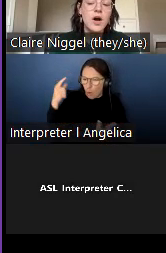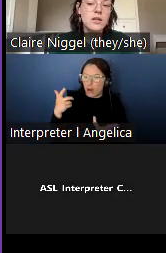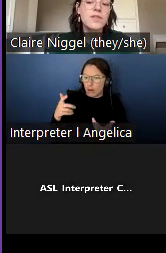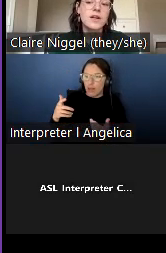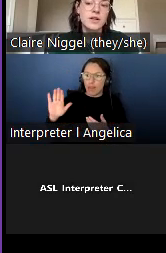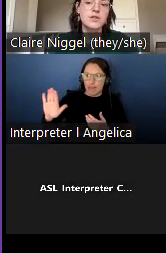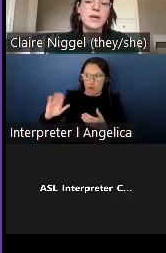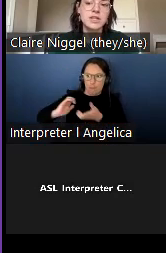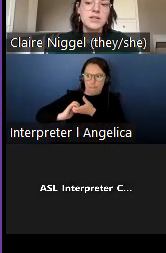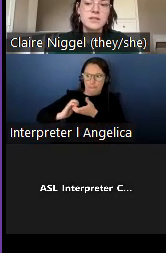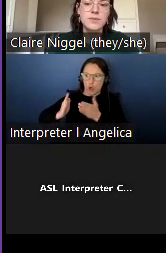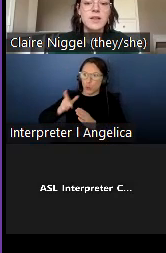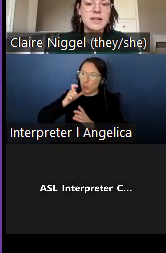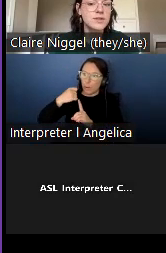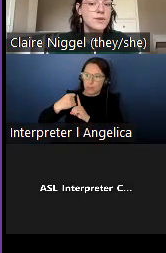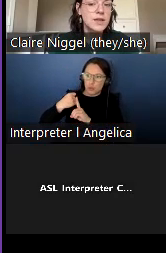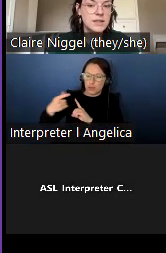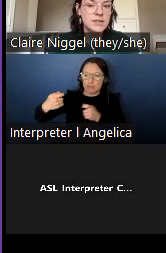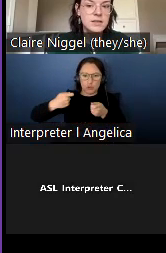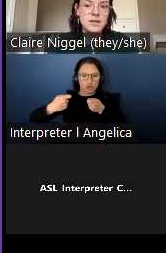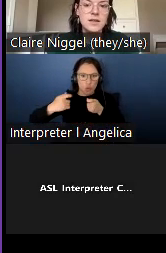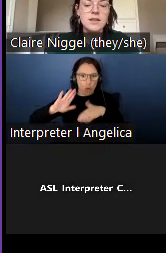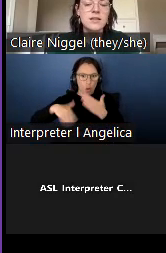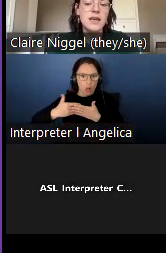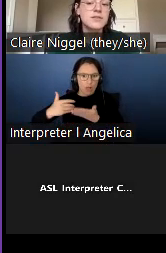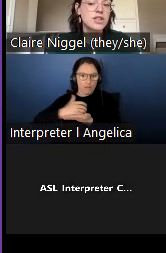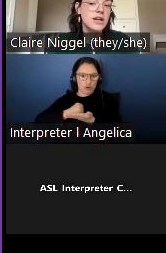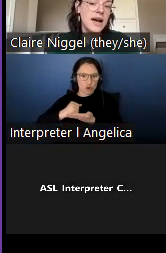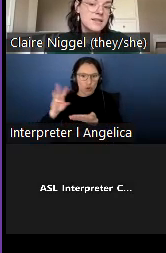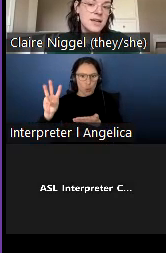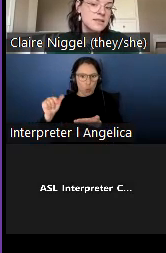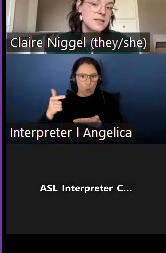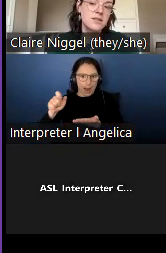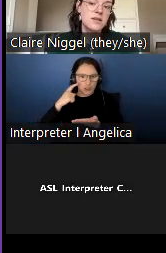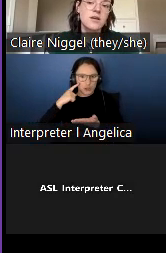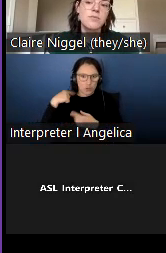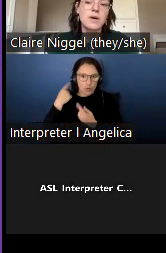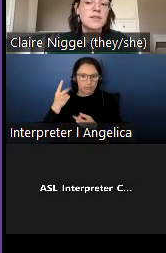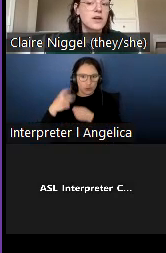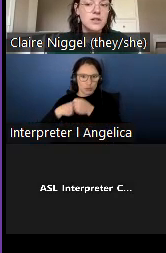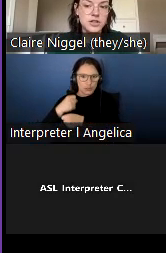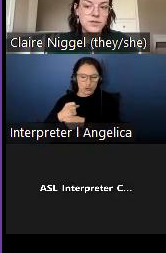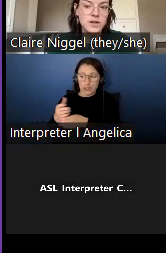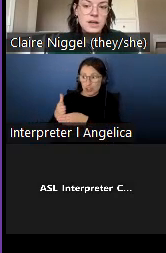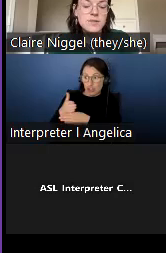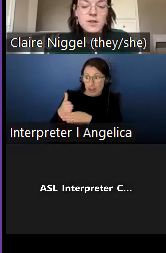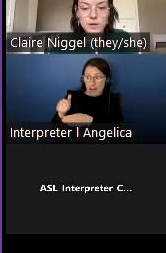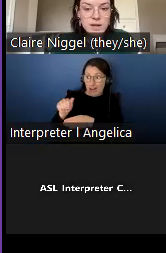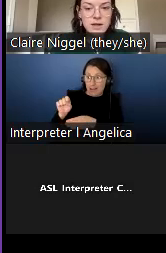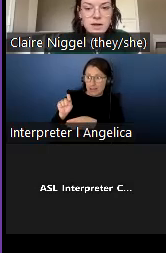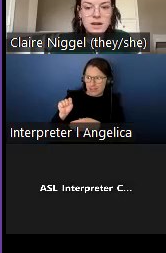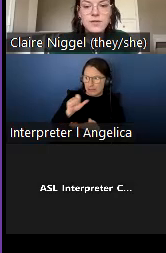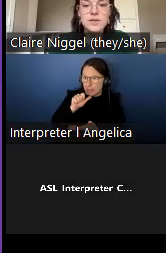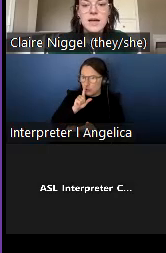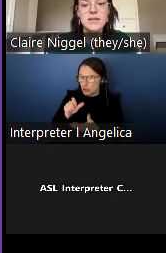control of all of their earned wages from the last 2 years. They have shared assets, but they're not sure if their name's